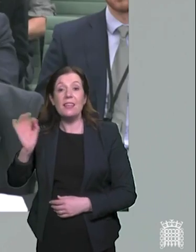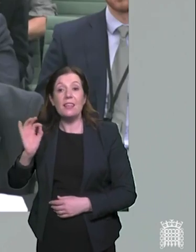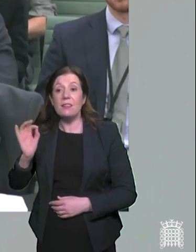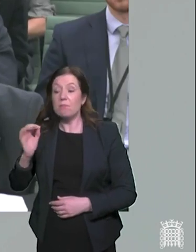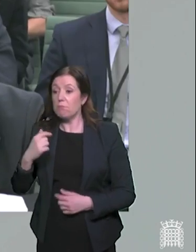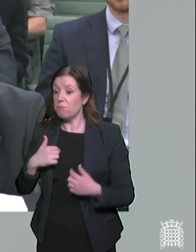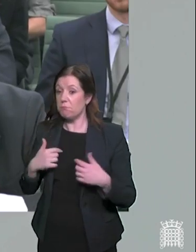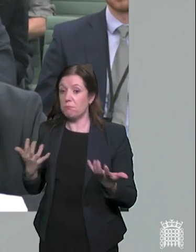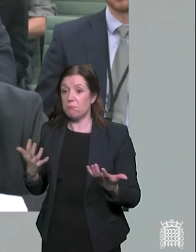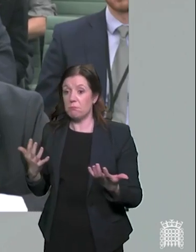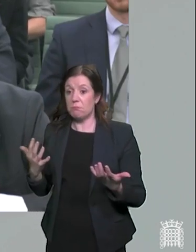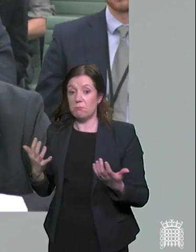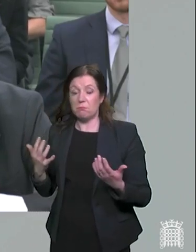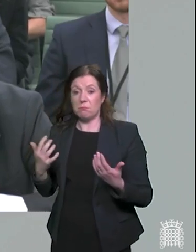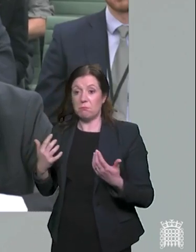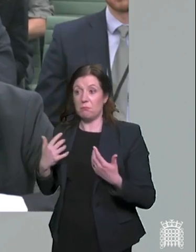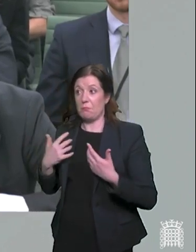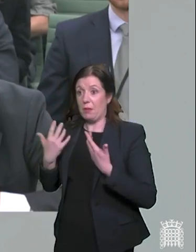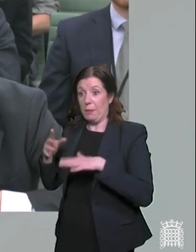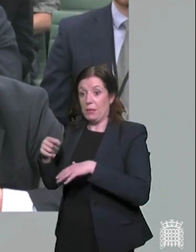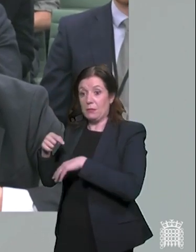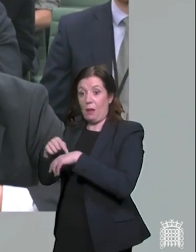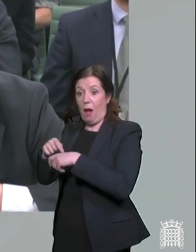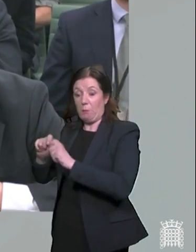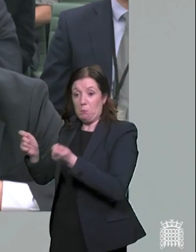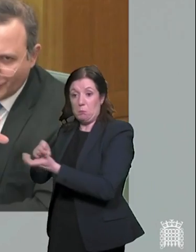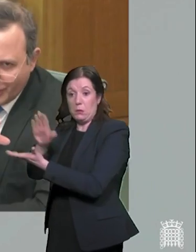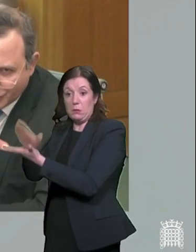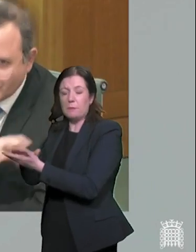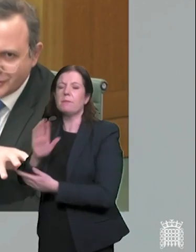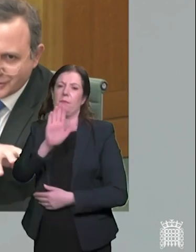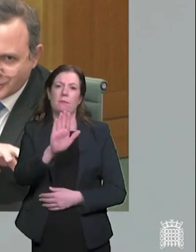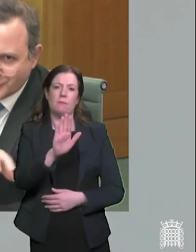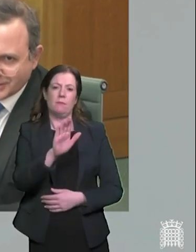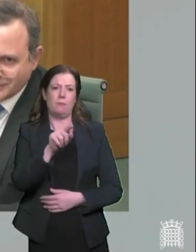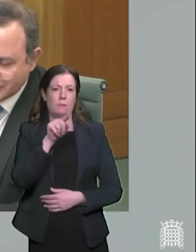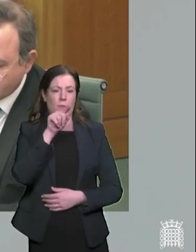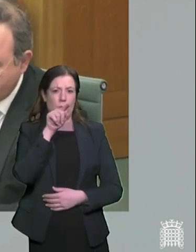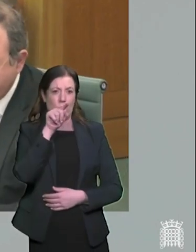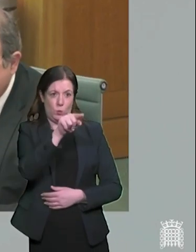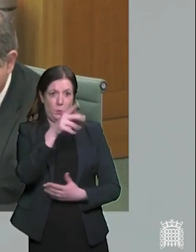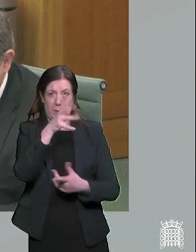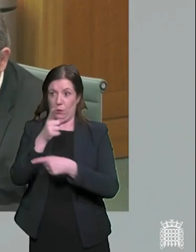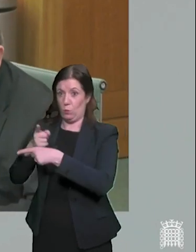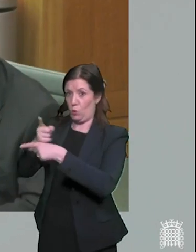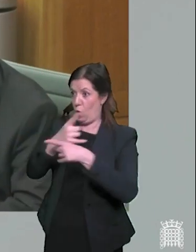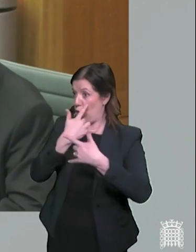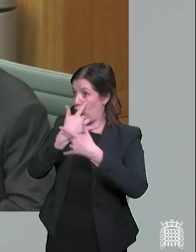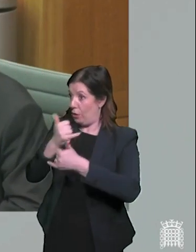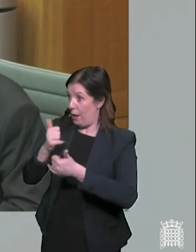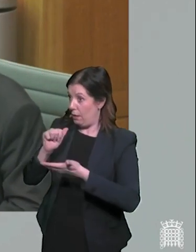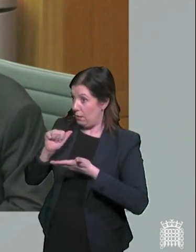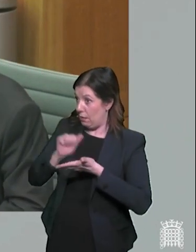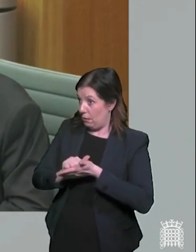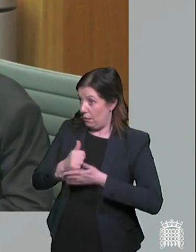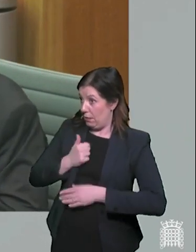it was actually briefed out to the time. I appreciate that, but I'm talking about assurances you were given, so let me focus again. So how can